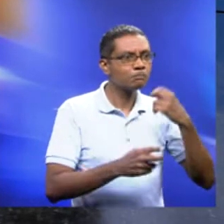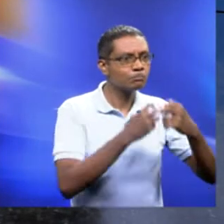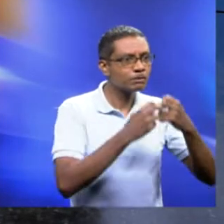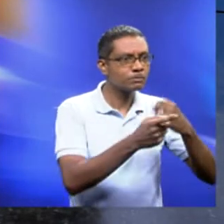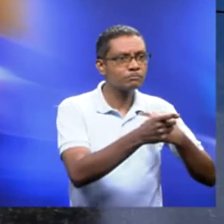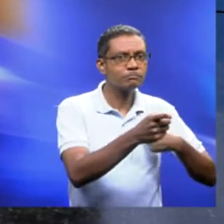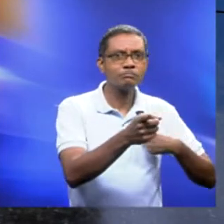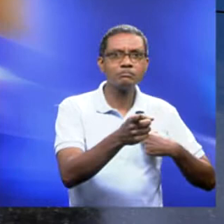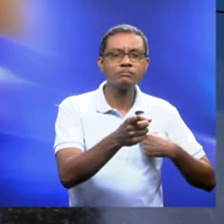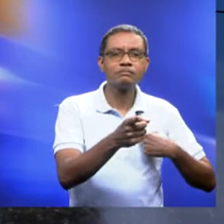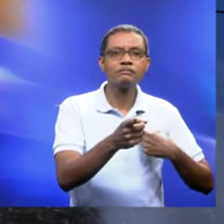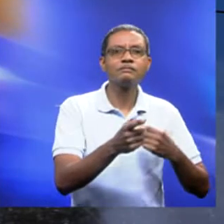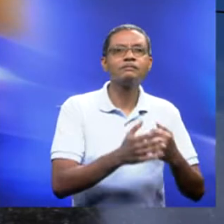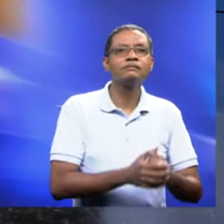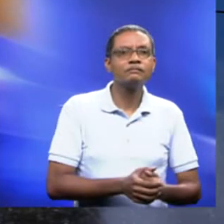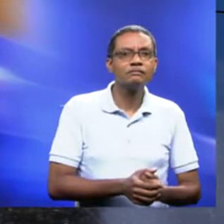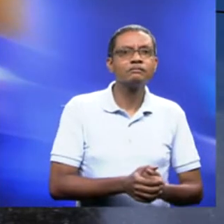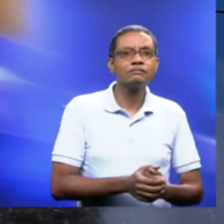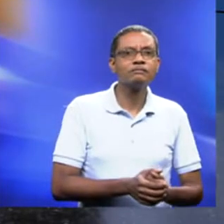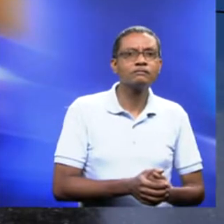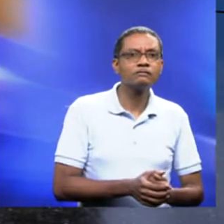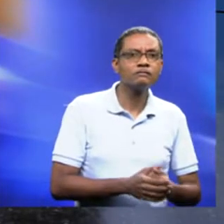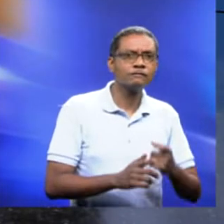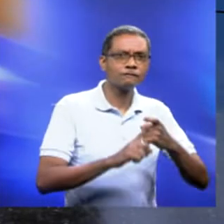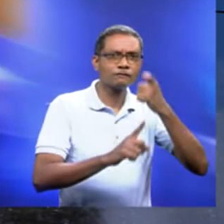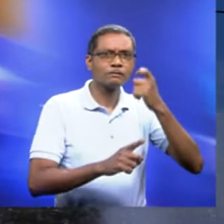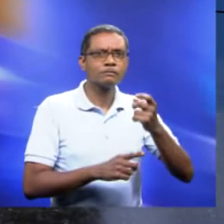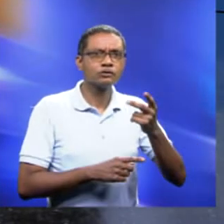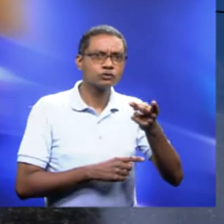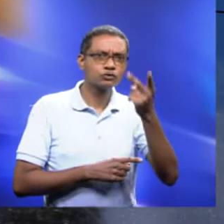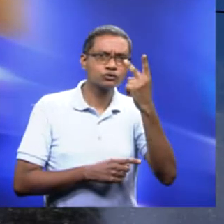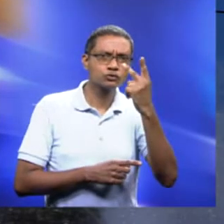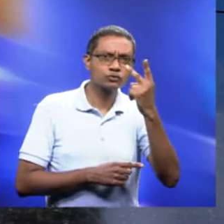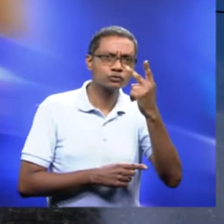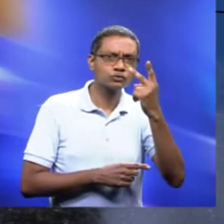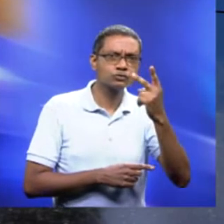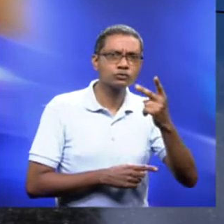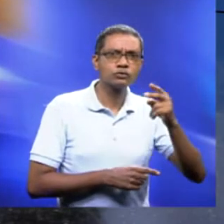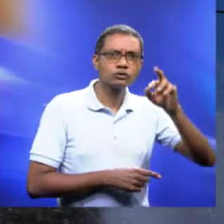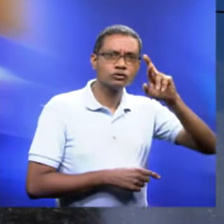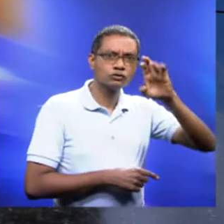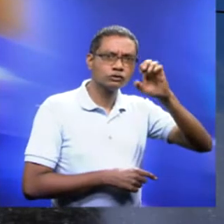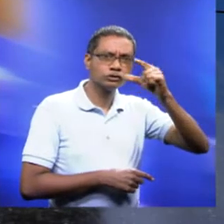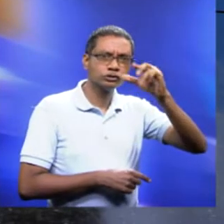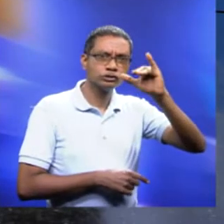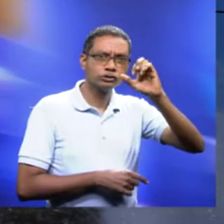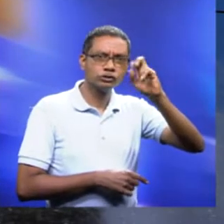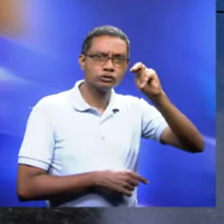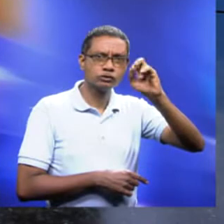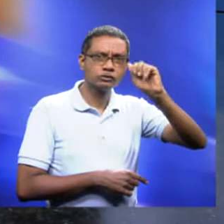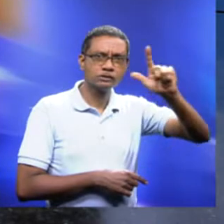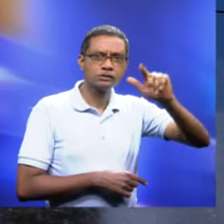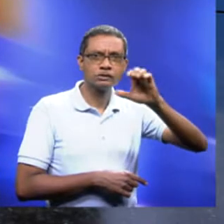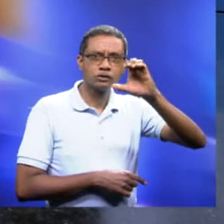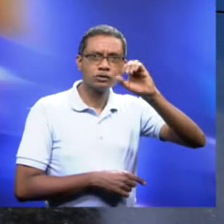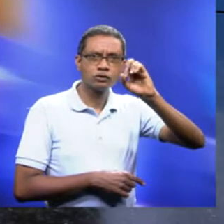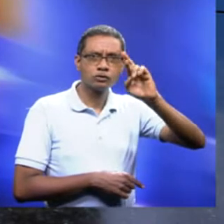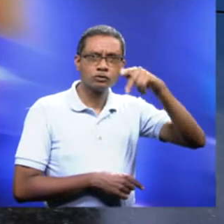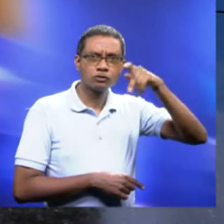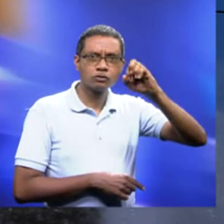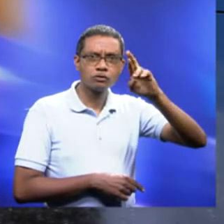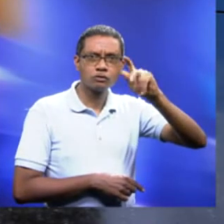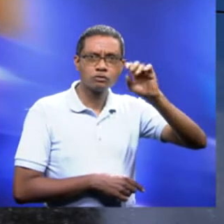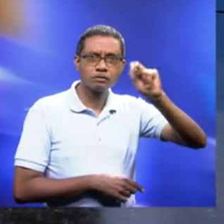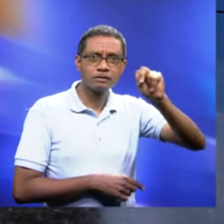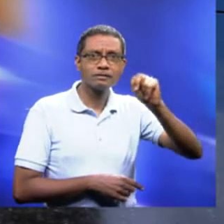from 2 regional corporations and one private medical facility. And this